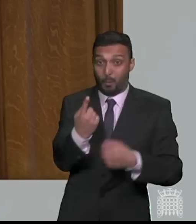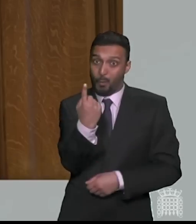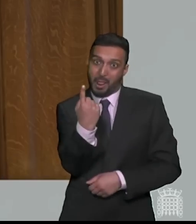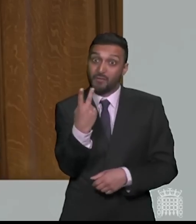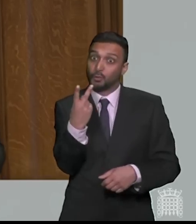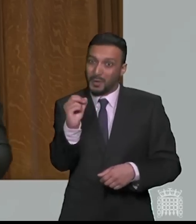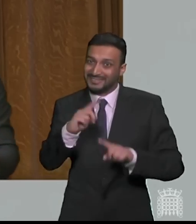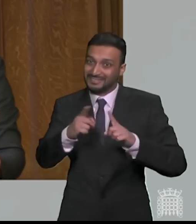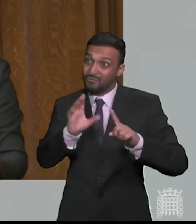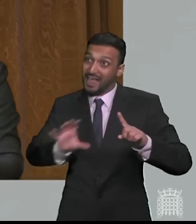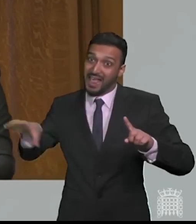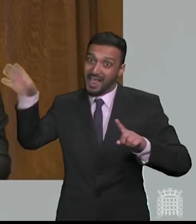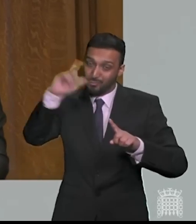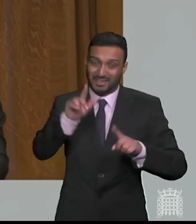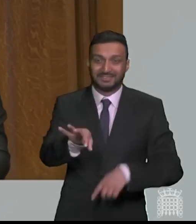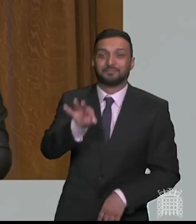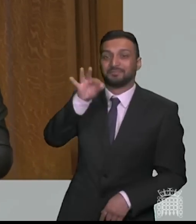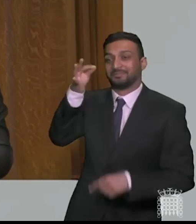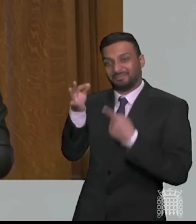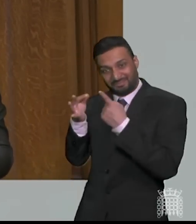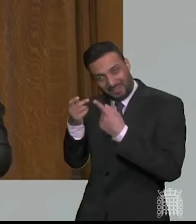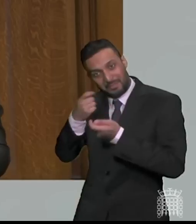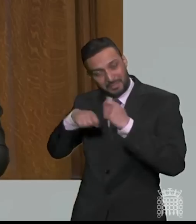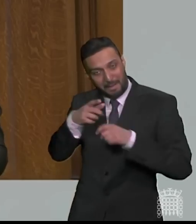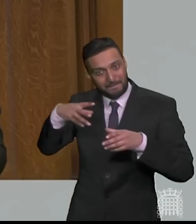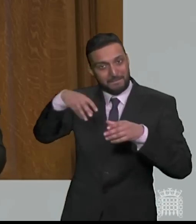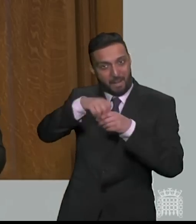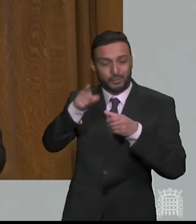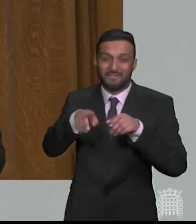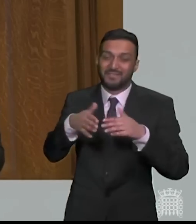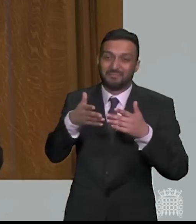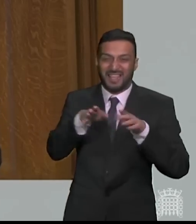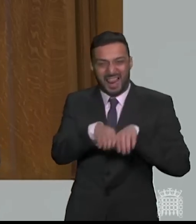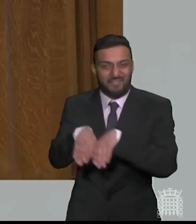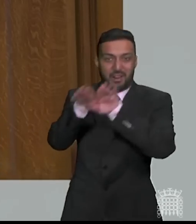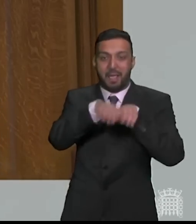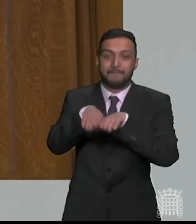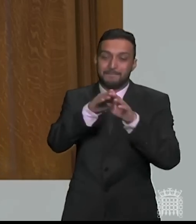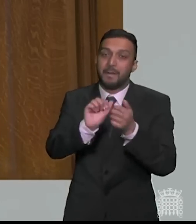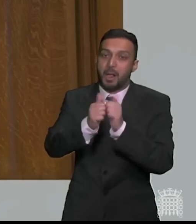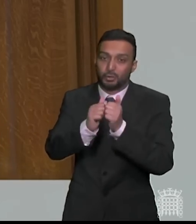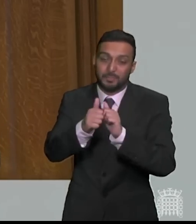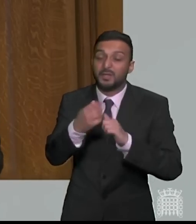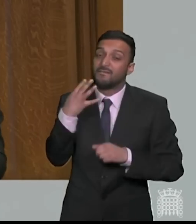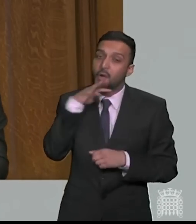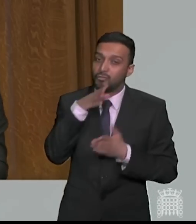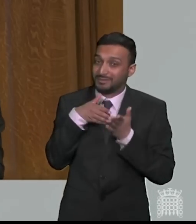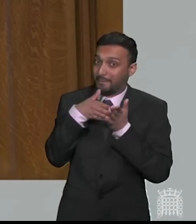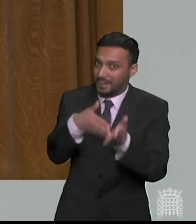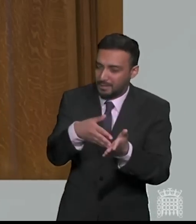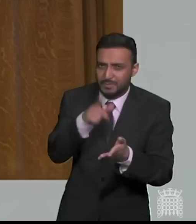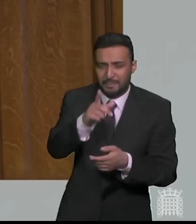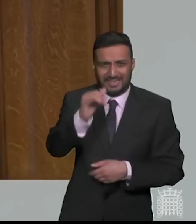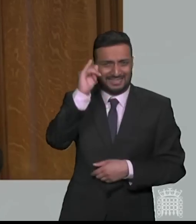million levelling up partnership. But my constituents in Retford feel neglected by the Labour District Council, which has